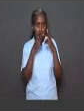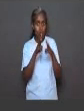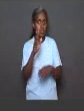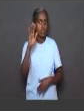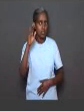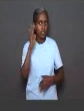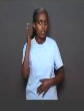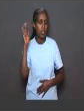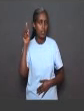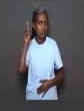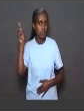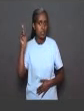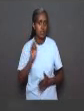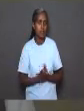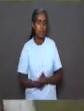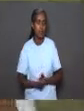this.